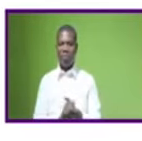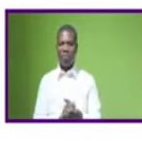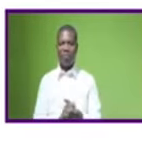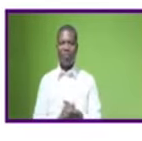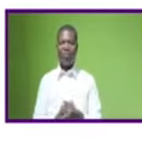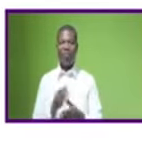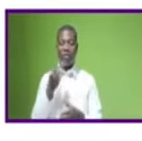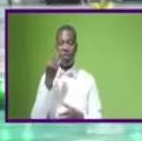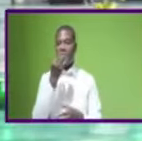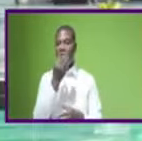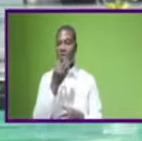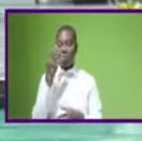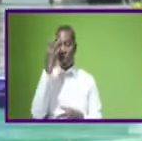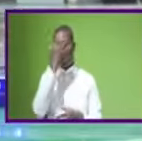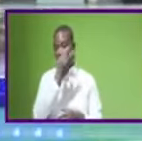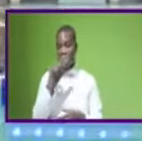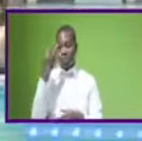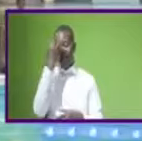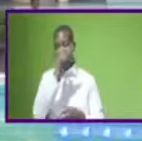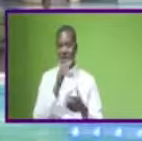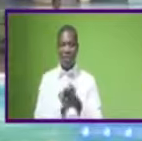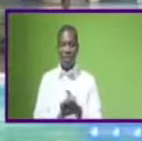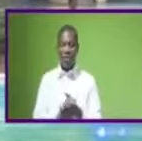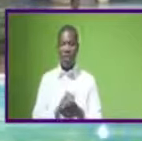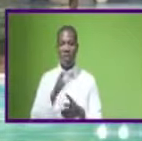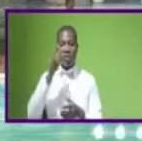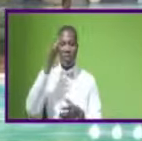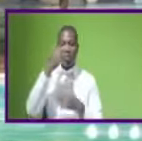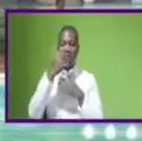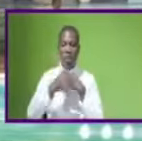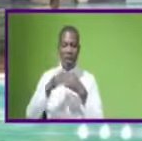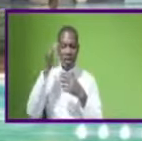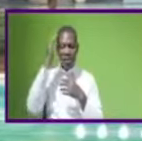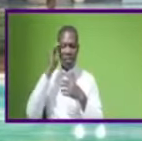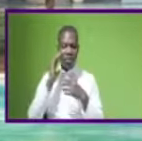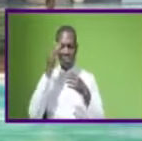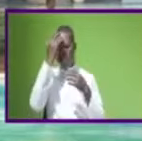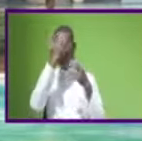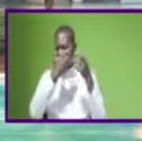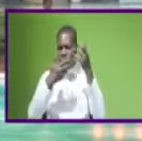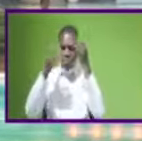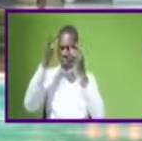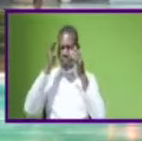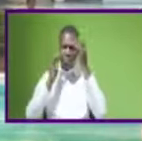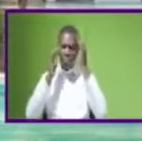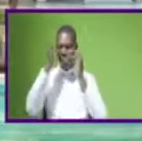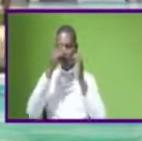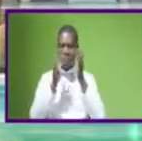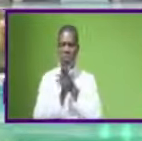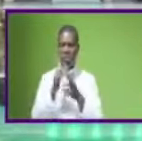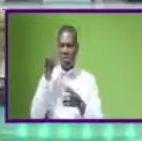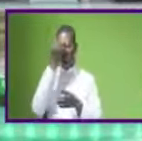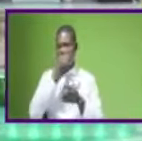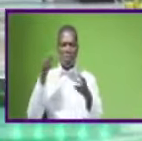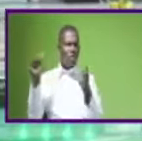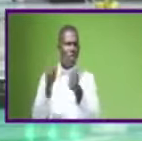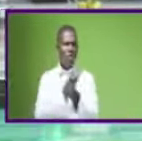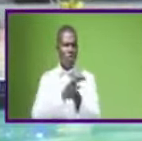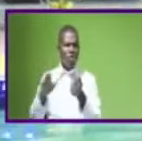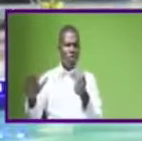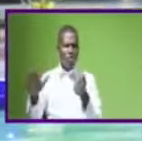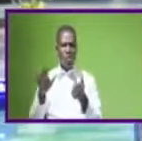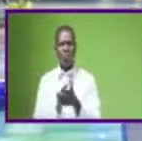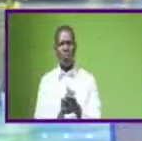Nanimo Ampa. If indeed it was his face, and the blood that was on his face, and his face